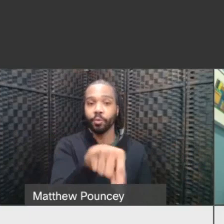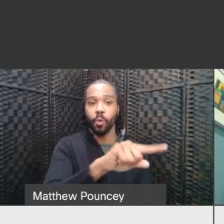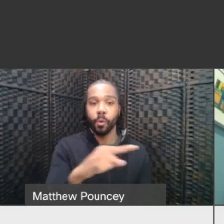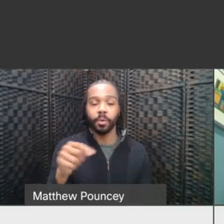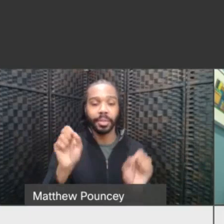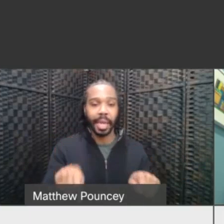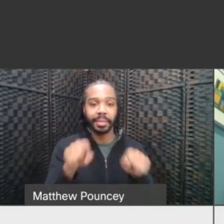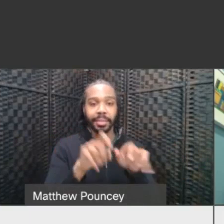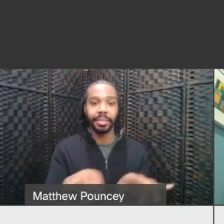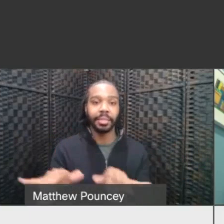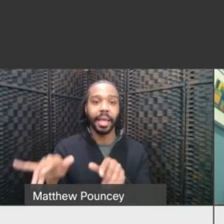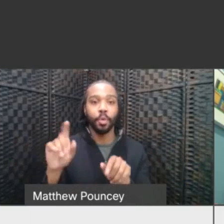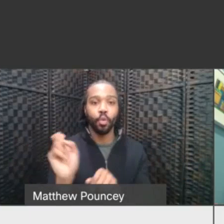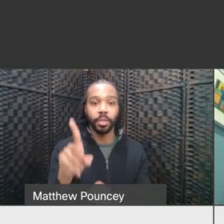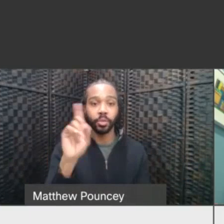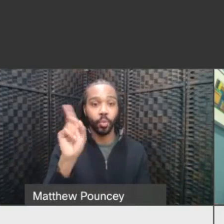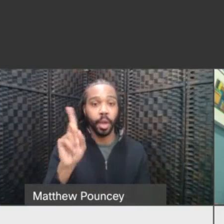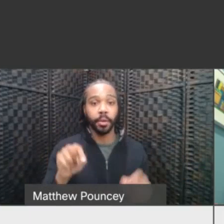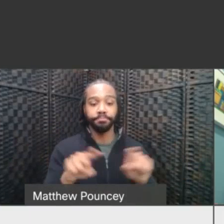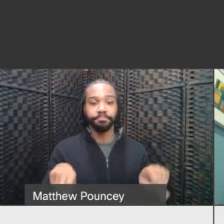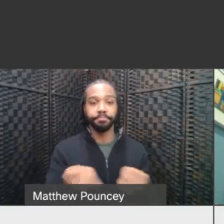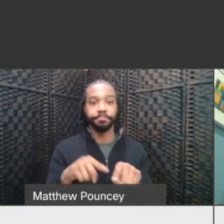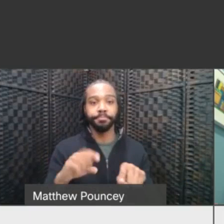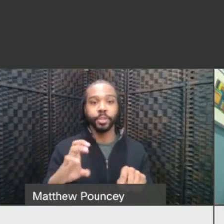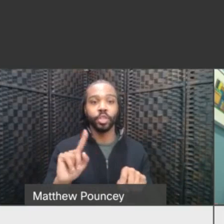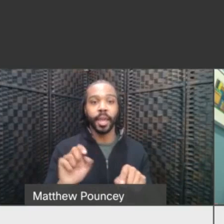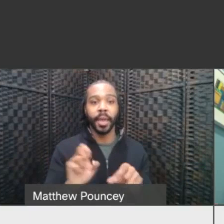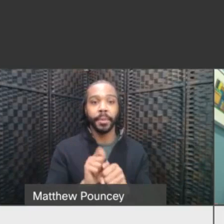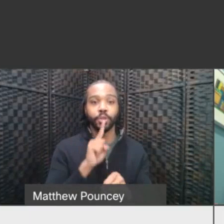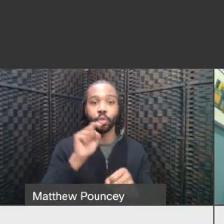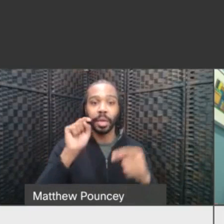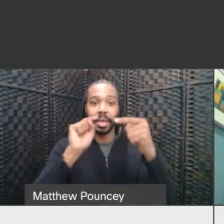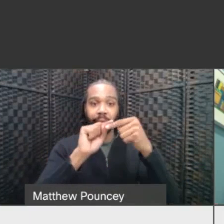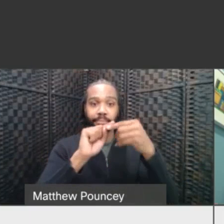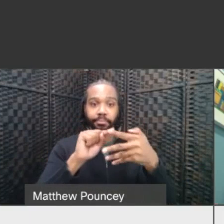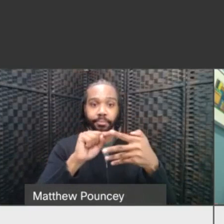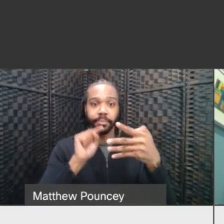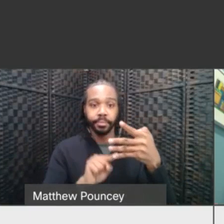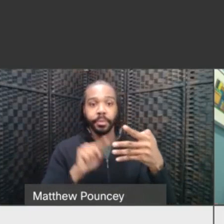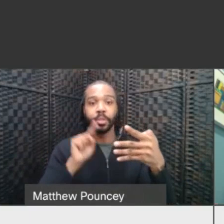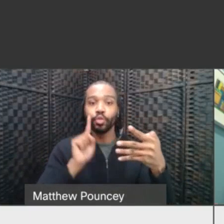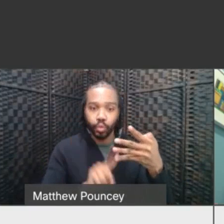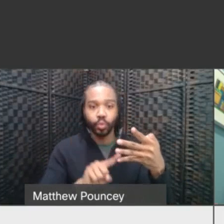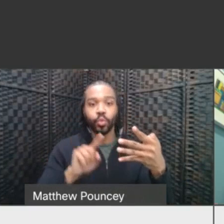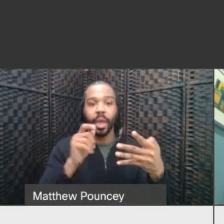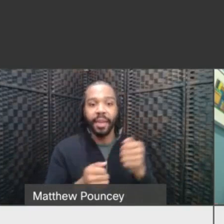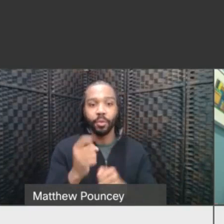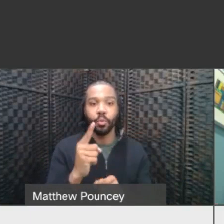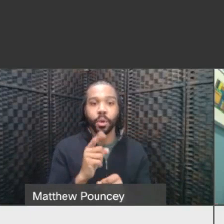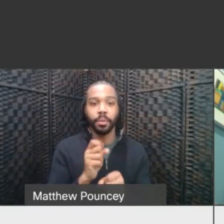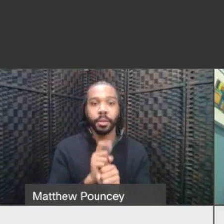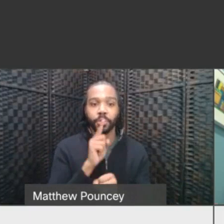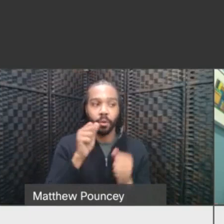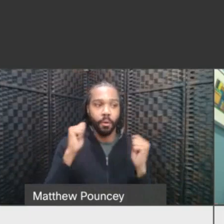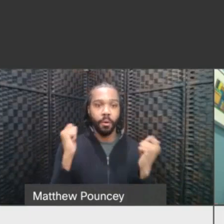the chat. Just make sure that you type it into everyone so that we can see it and be able to respond as best as possible. And as always, we